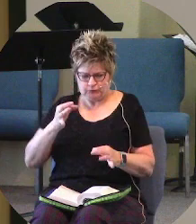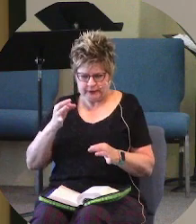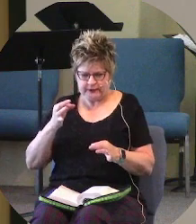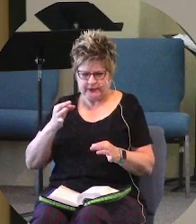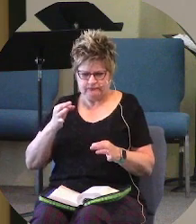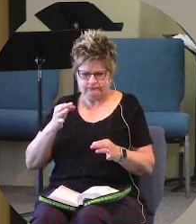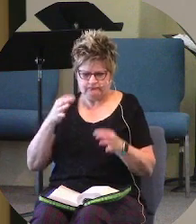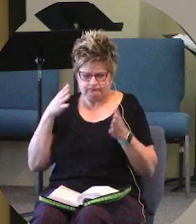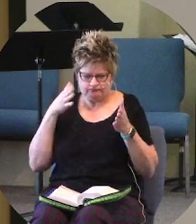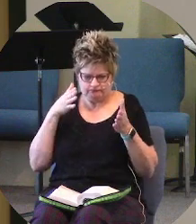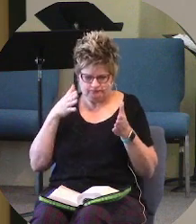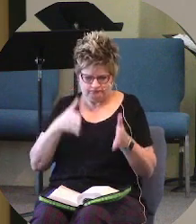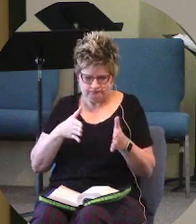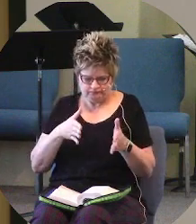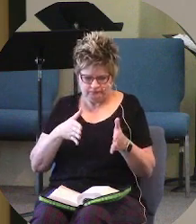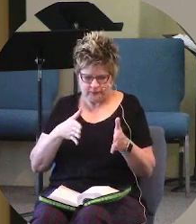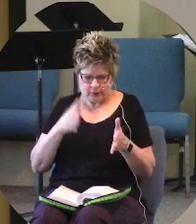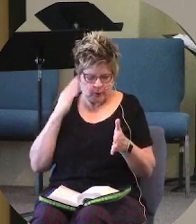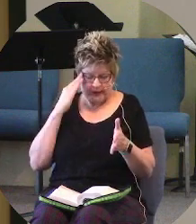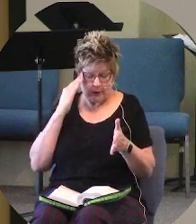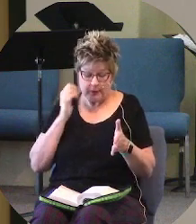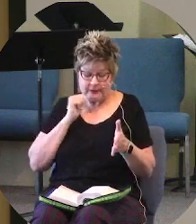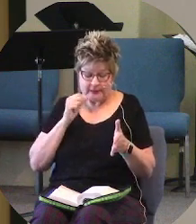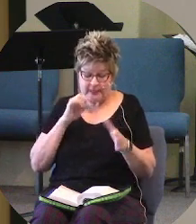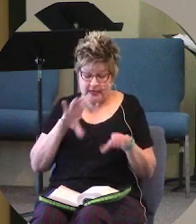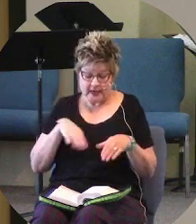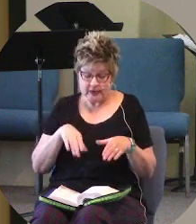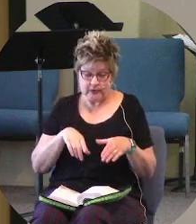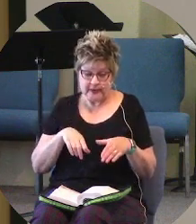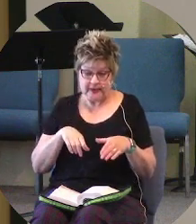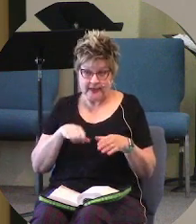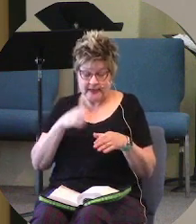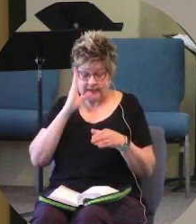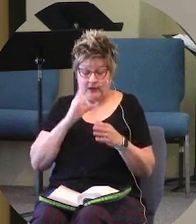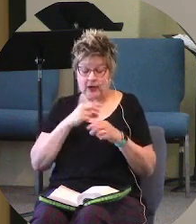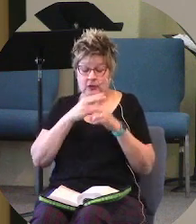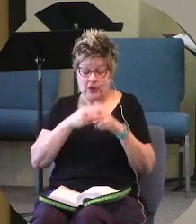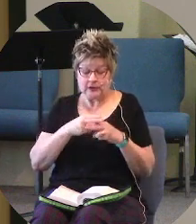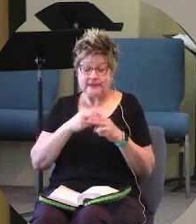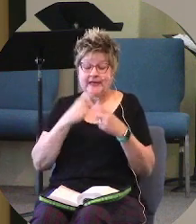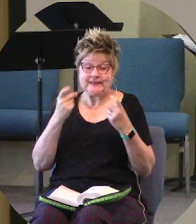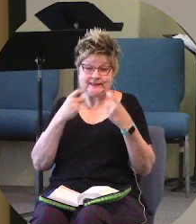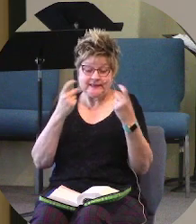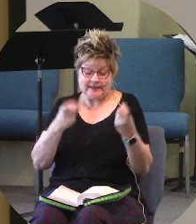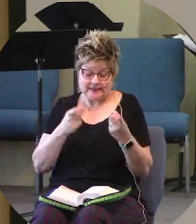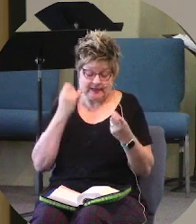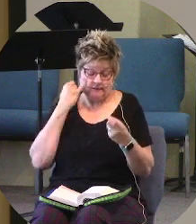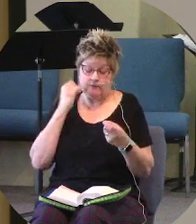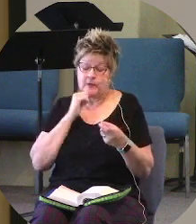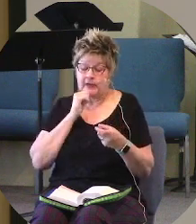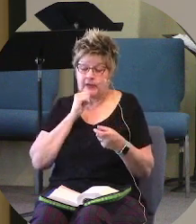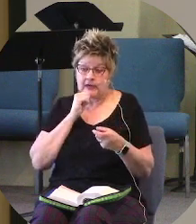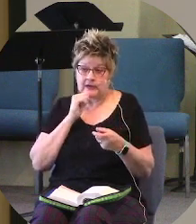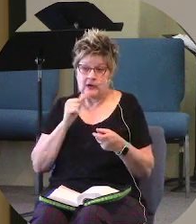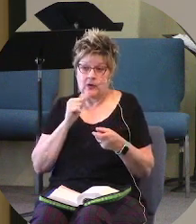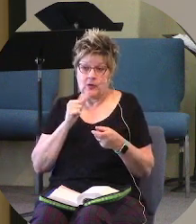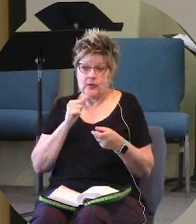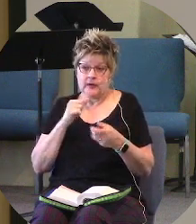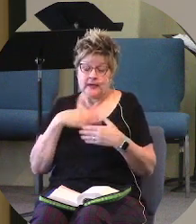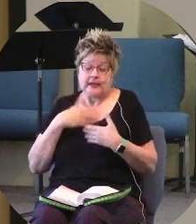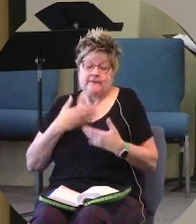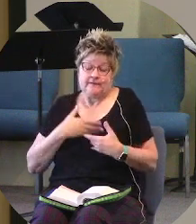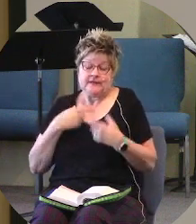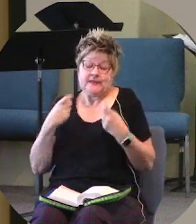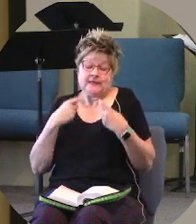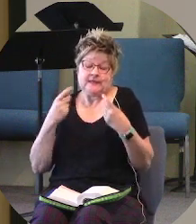what we know we shouldn't do. And God calls that sin. And if we don't confess that